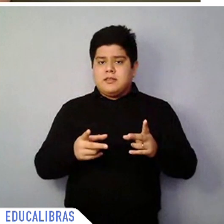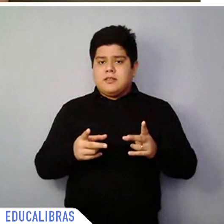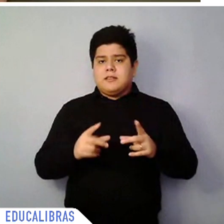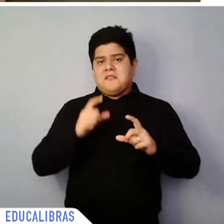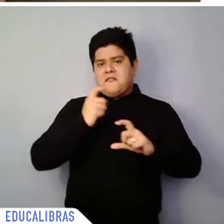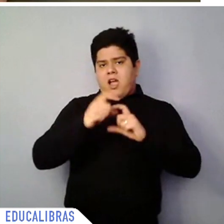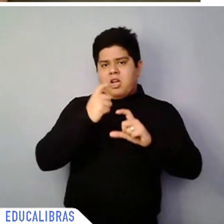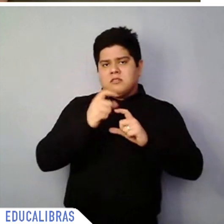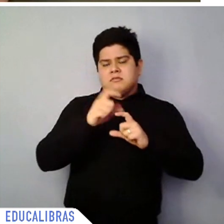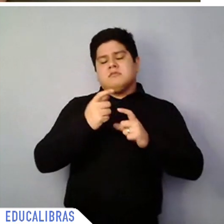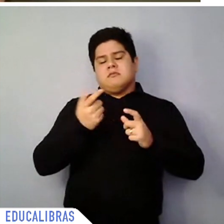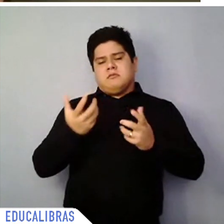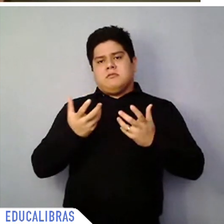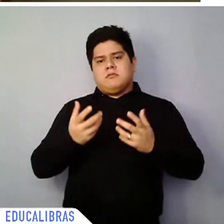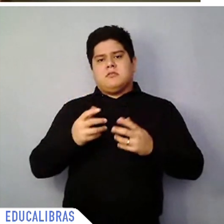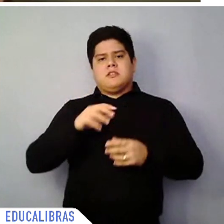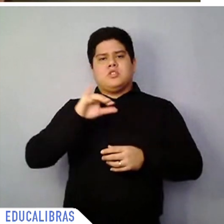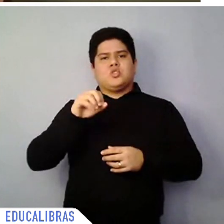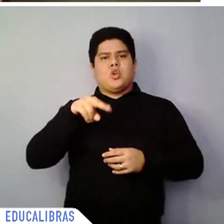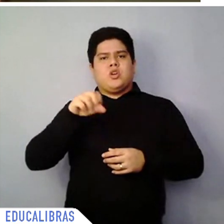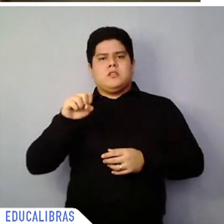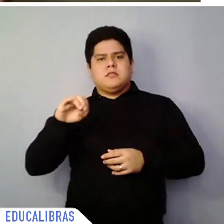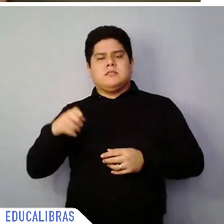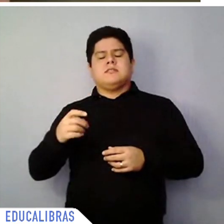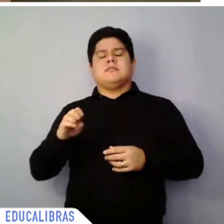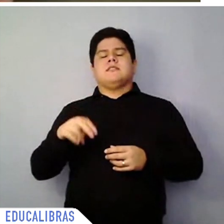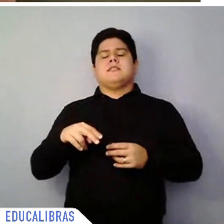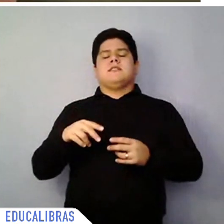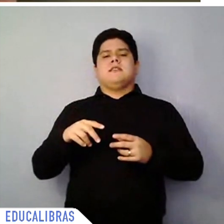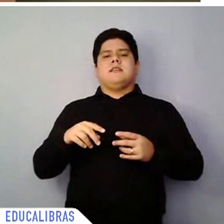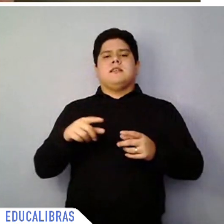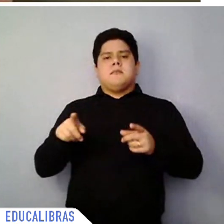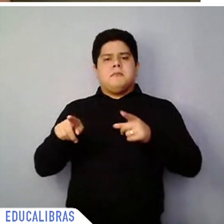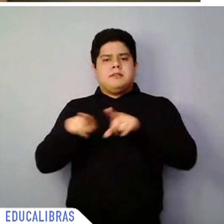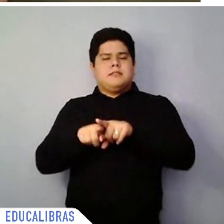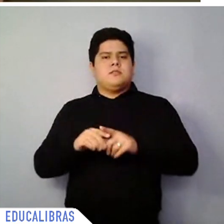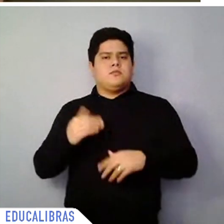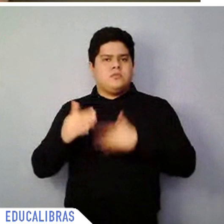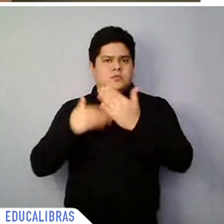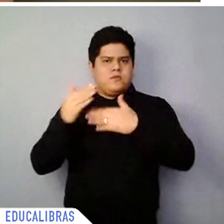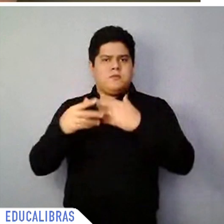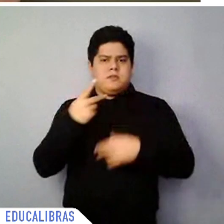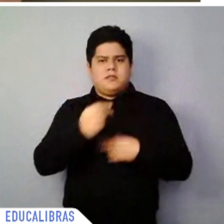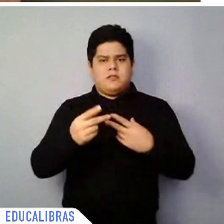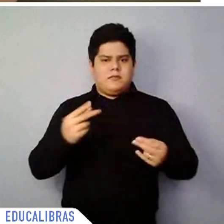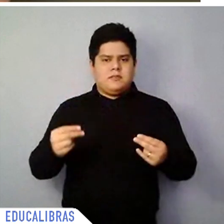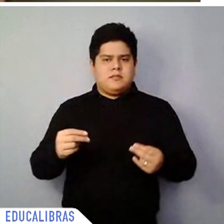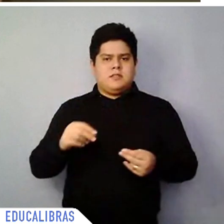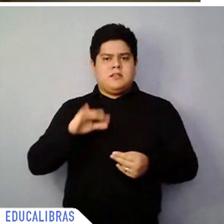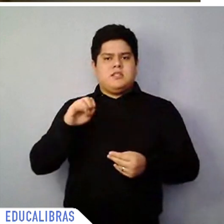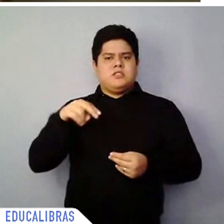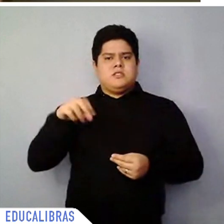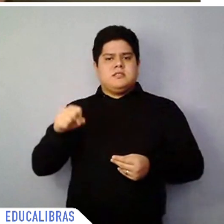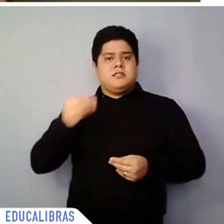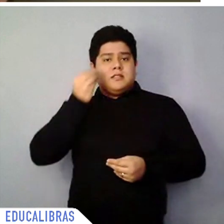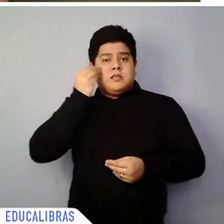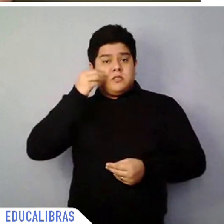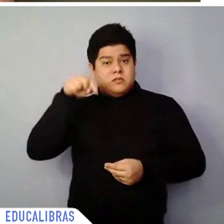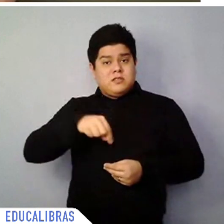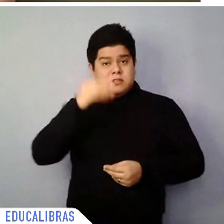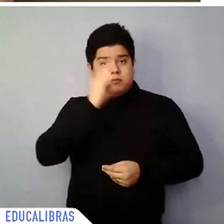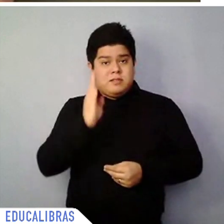bring their vaccines here, not only for selling like Pfizer, Johnson, Moderna, but also